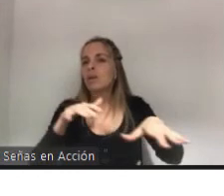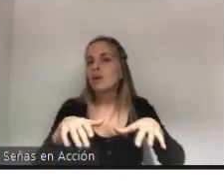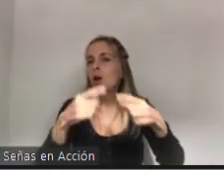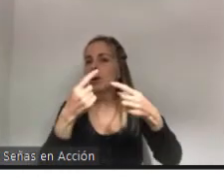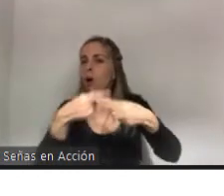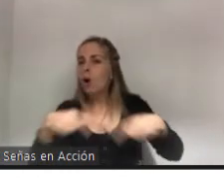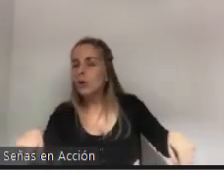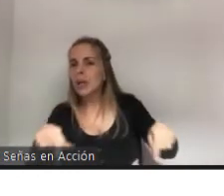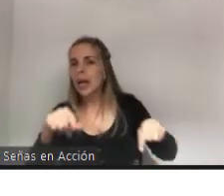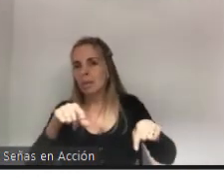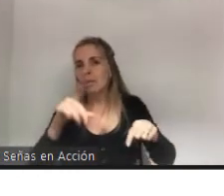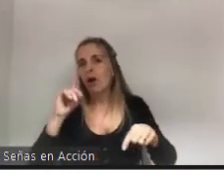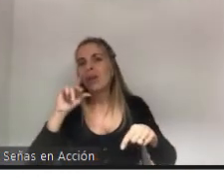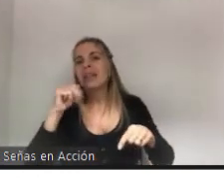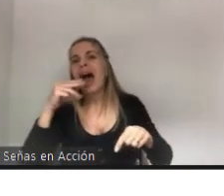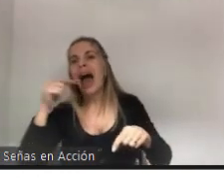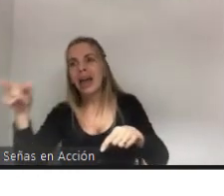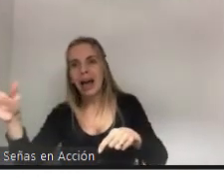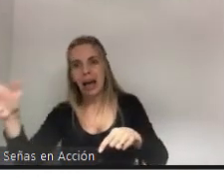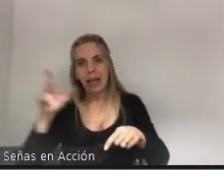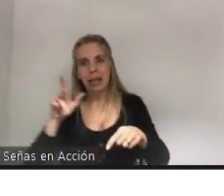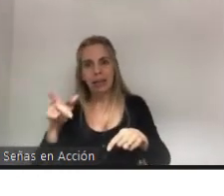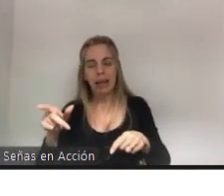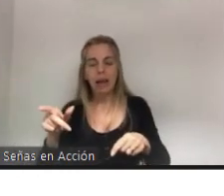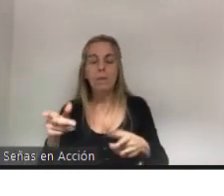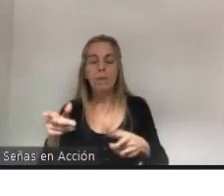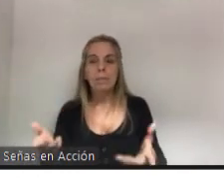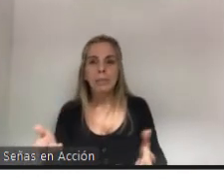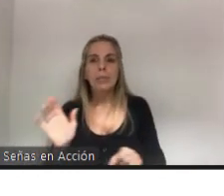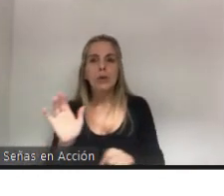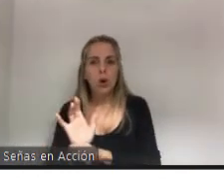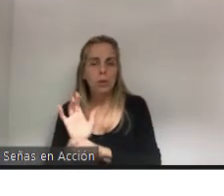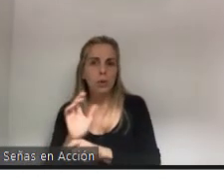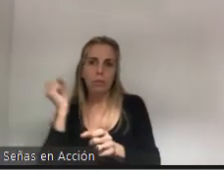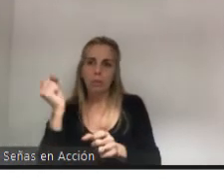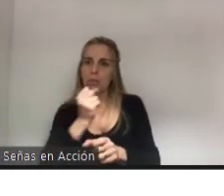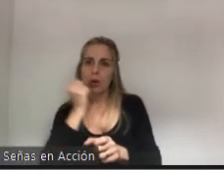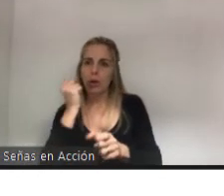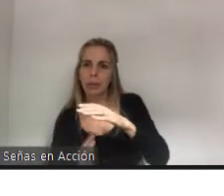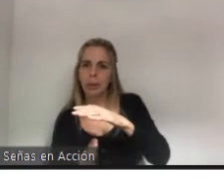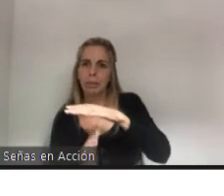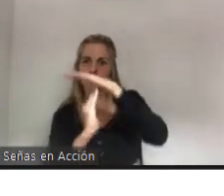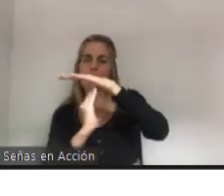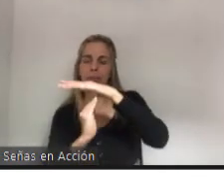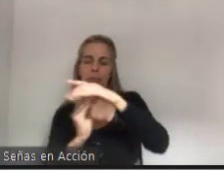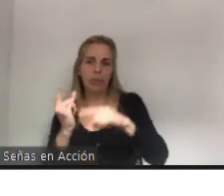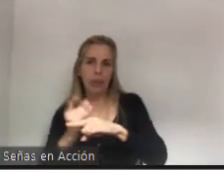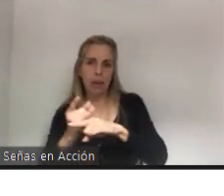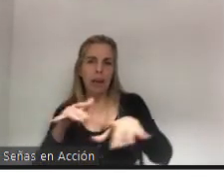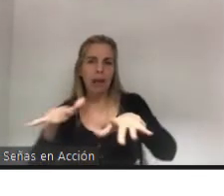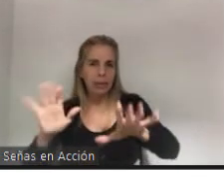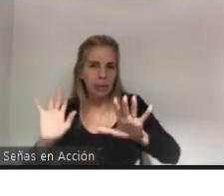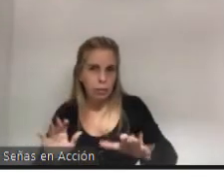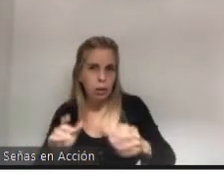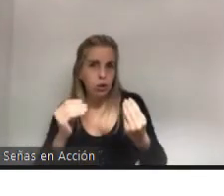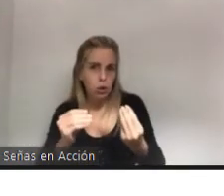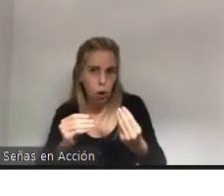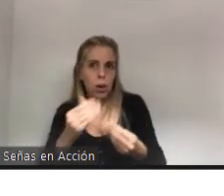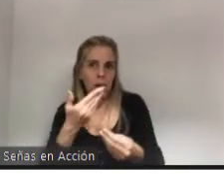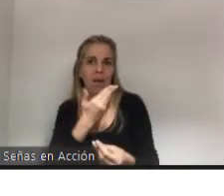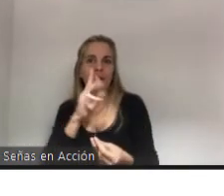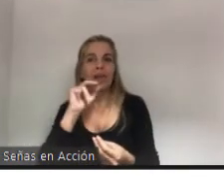that a number of things that Diana places as key and central in all of our